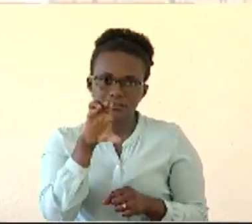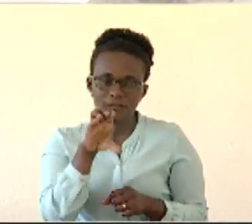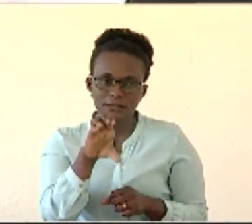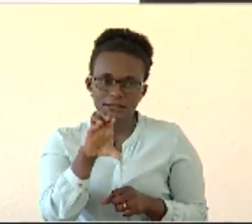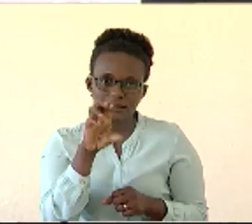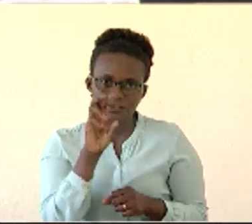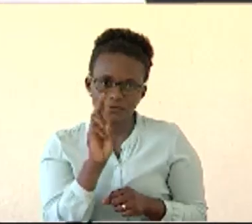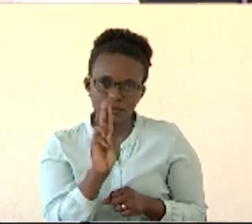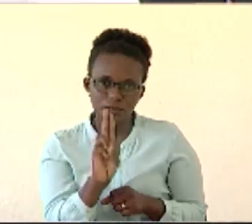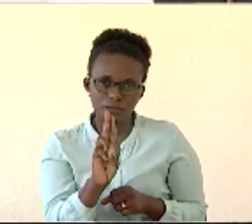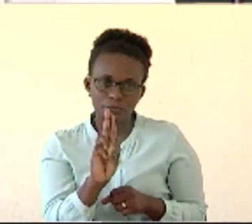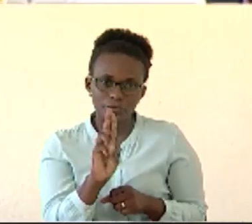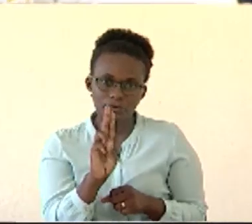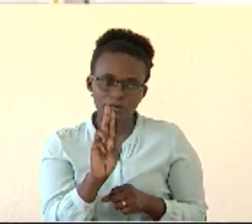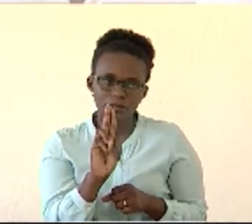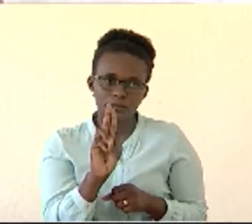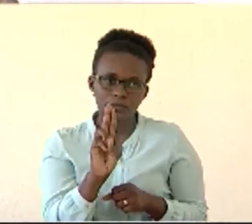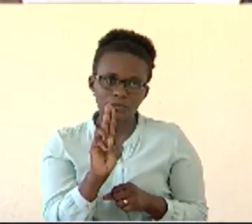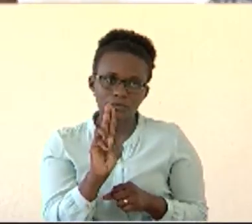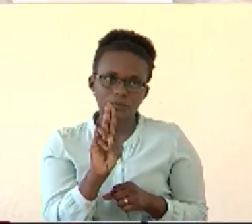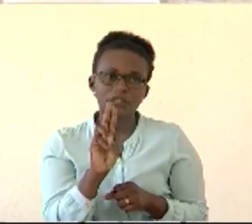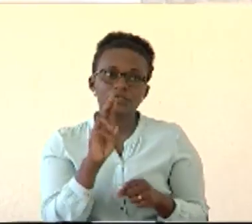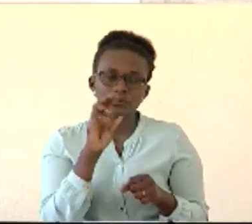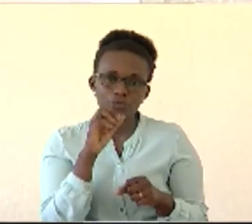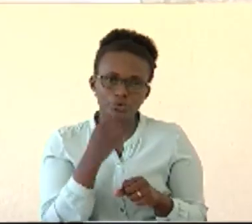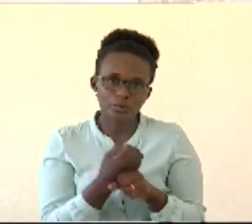that will be used for coating.